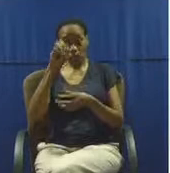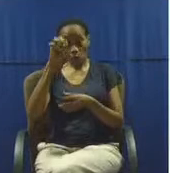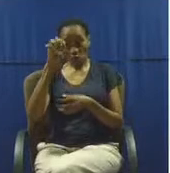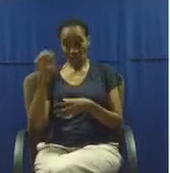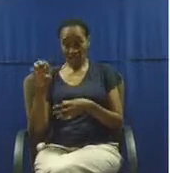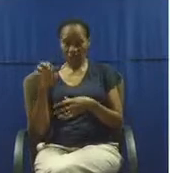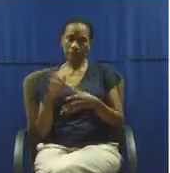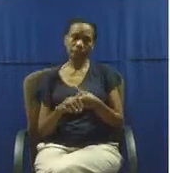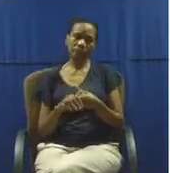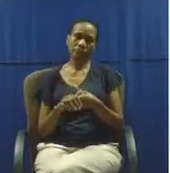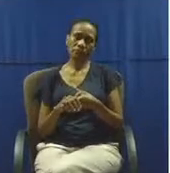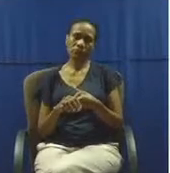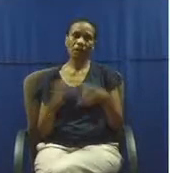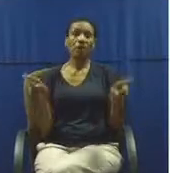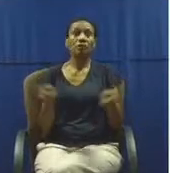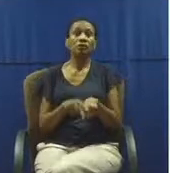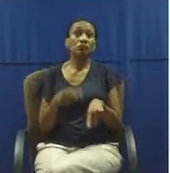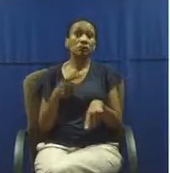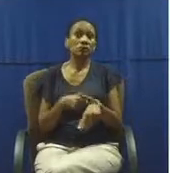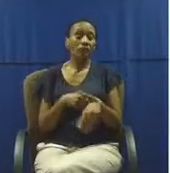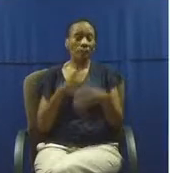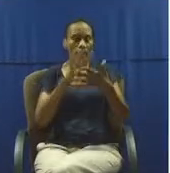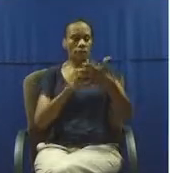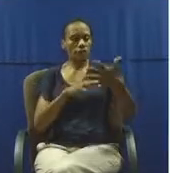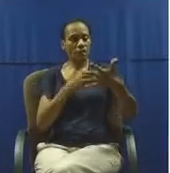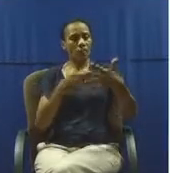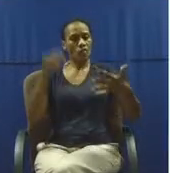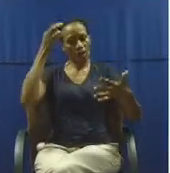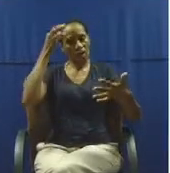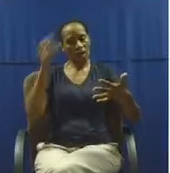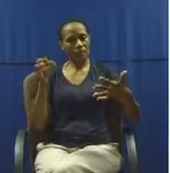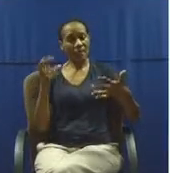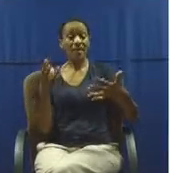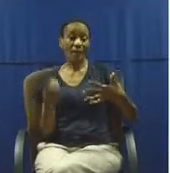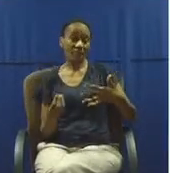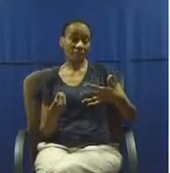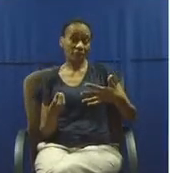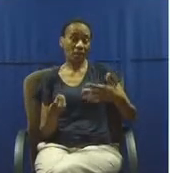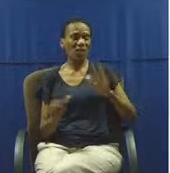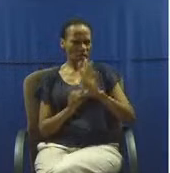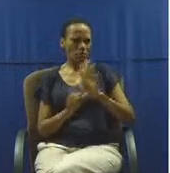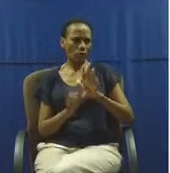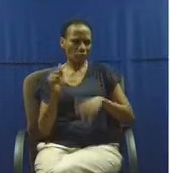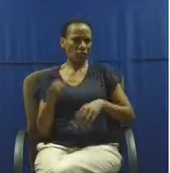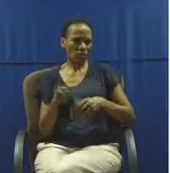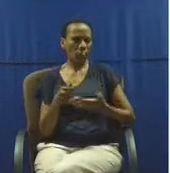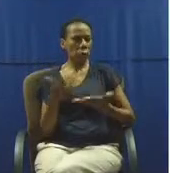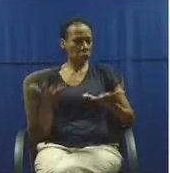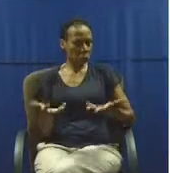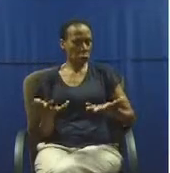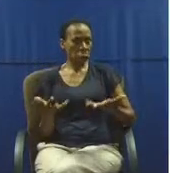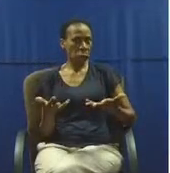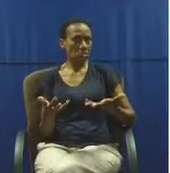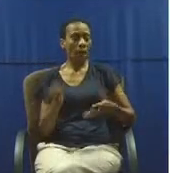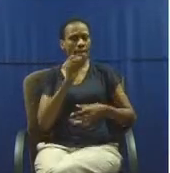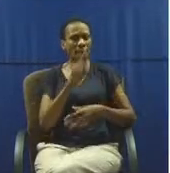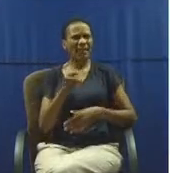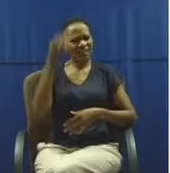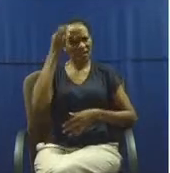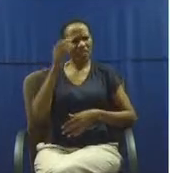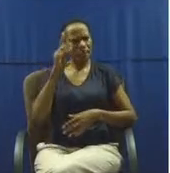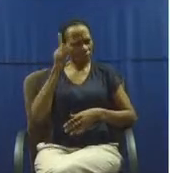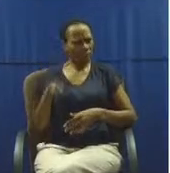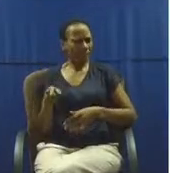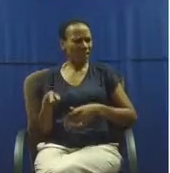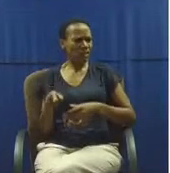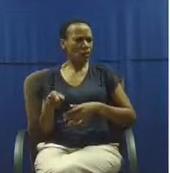SOEs, is while the development of a framework governing SOEs is critical and important for their sustainability, but government should